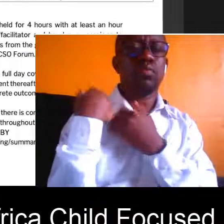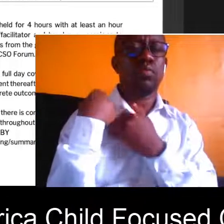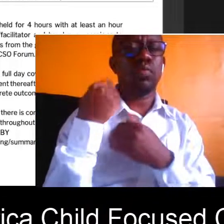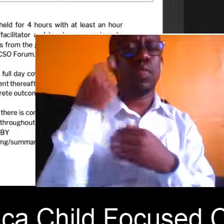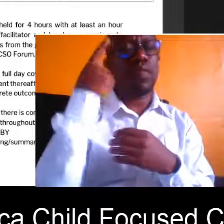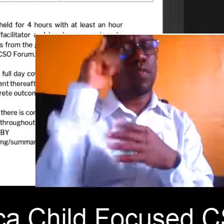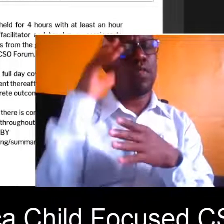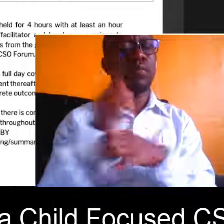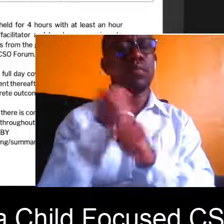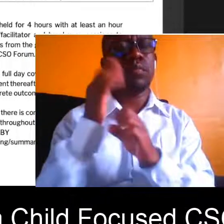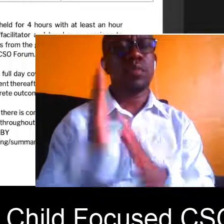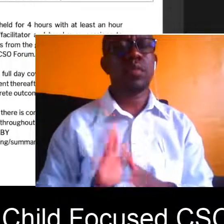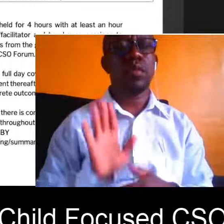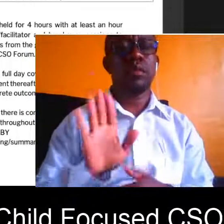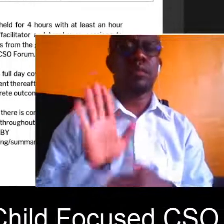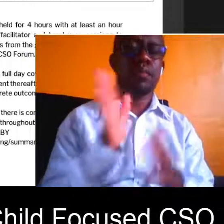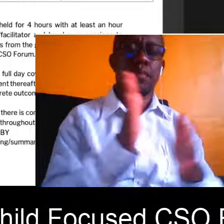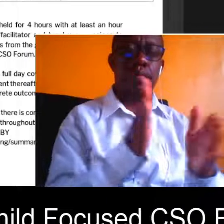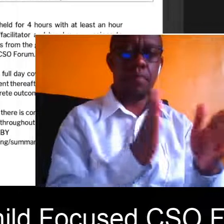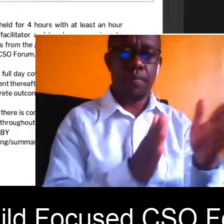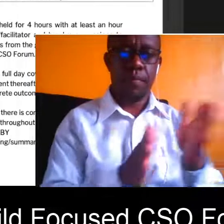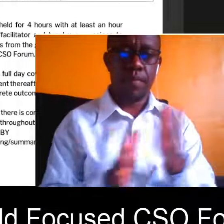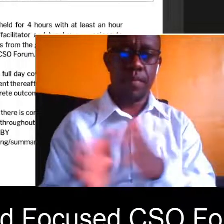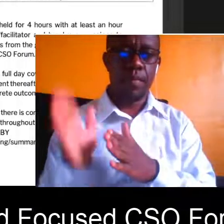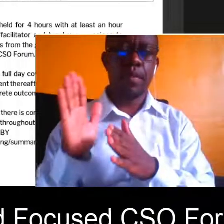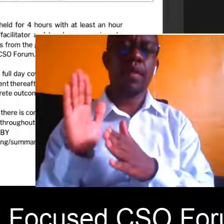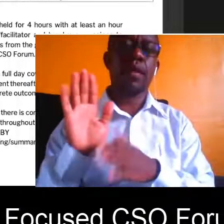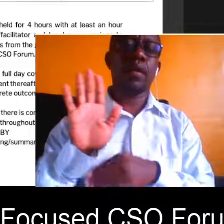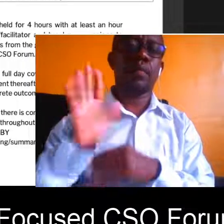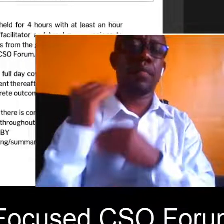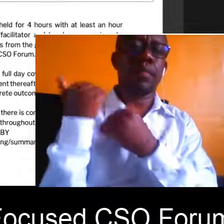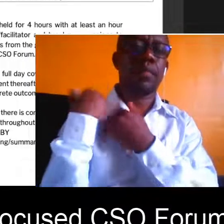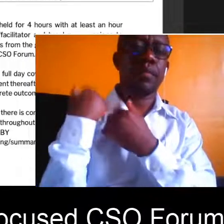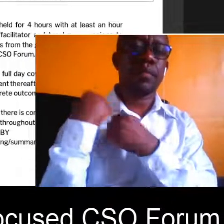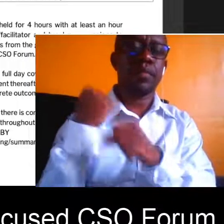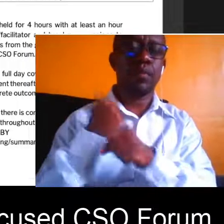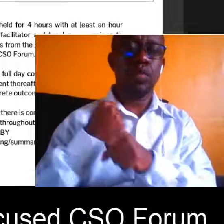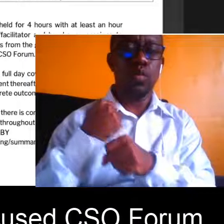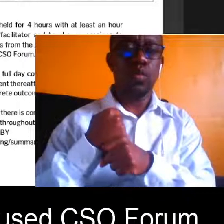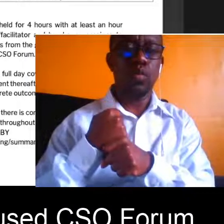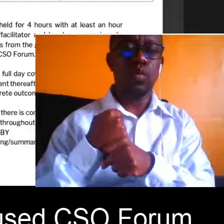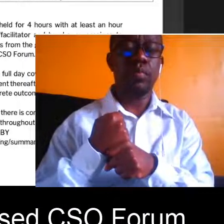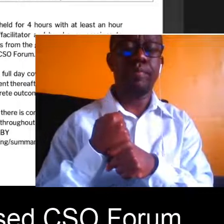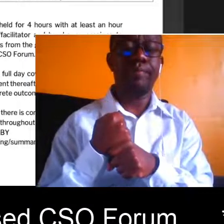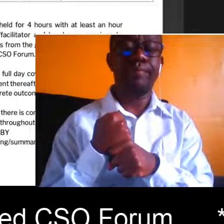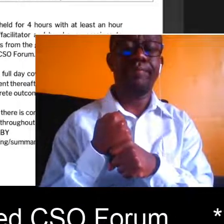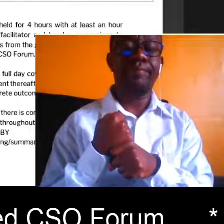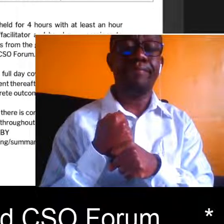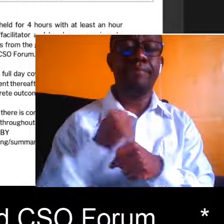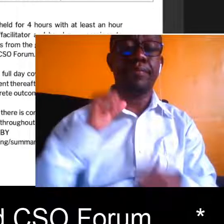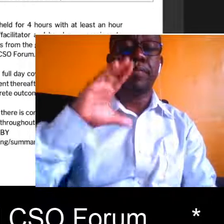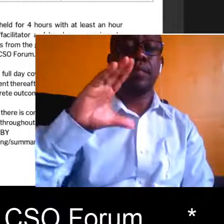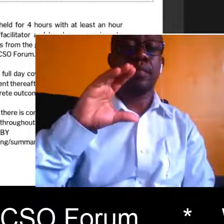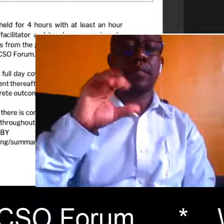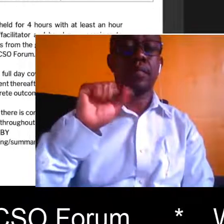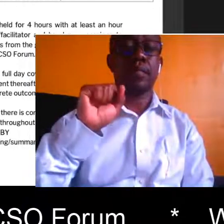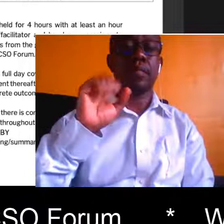intended to play. So at that forum, CSOs agreed